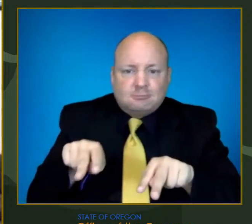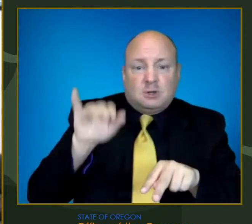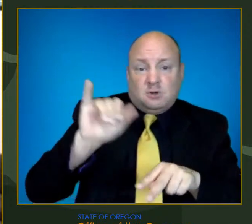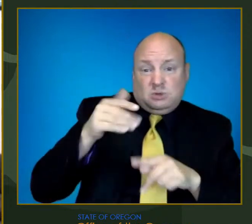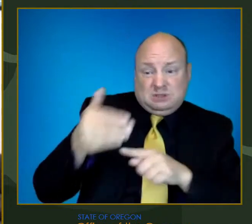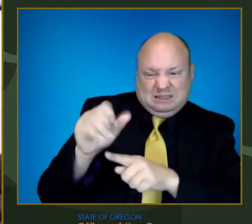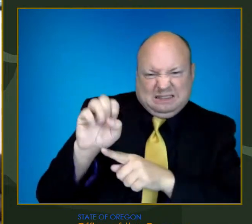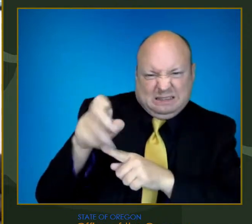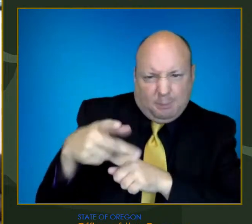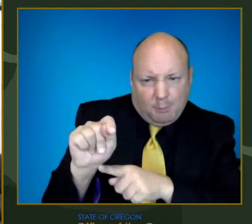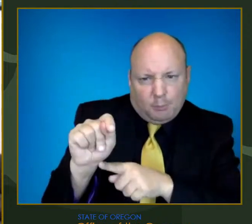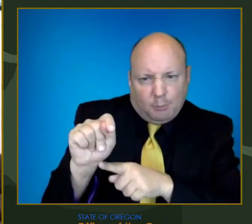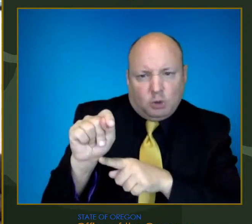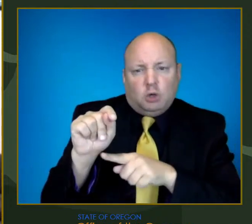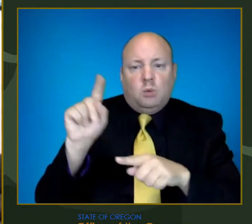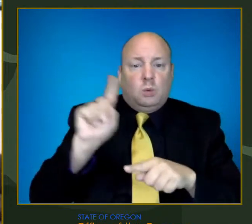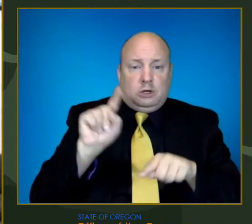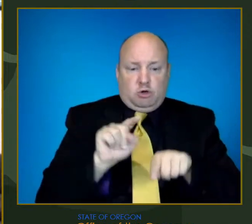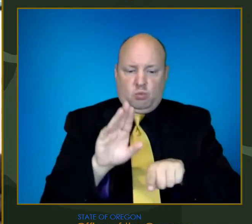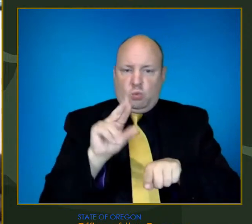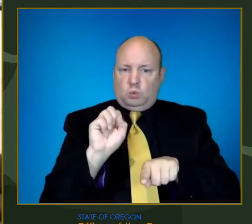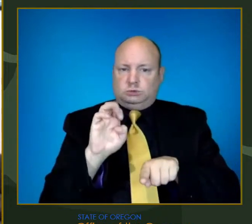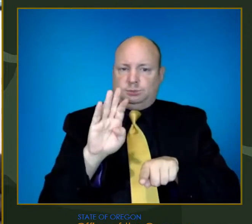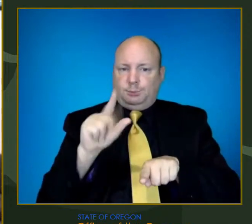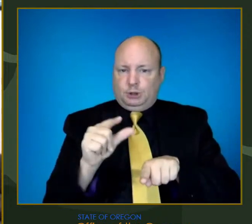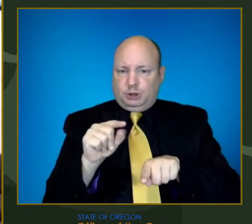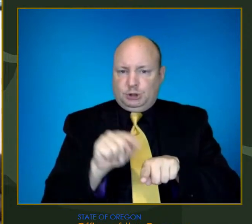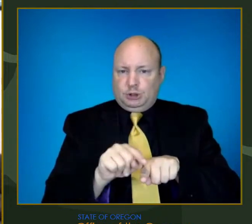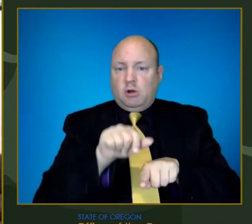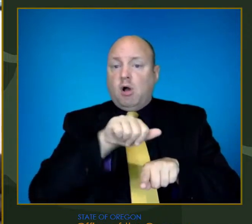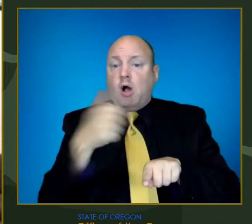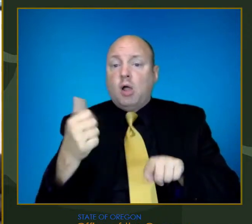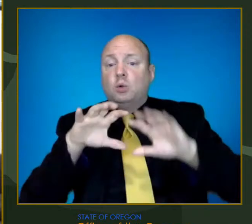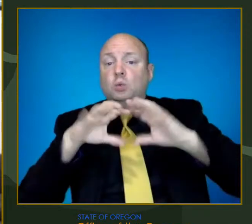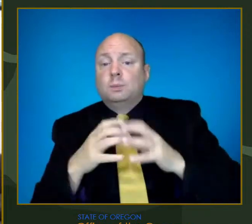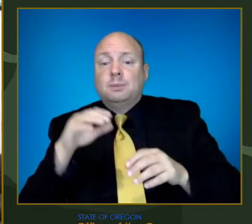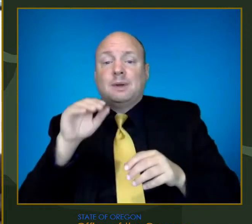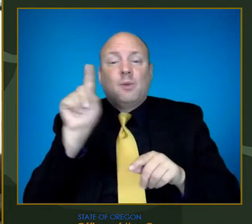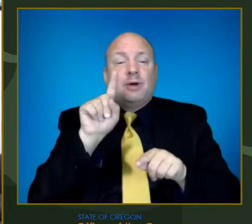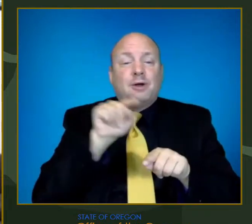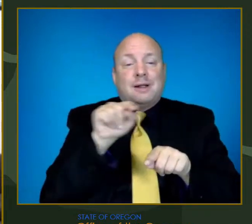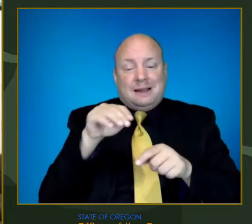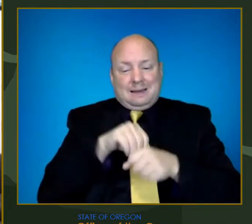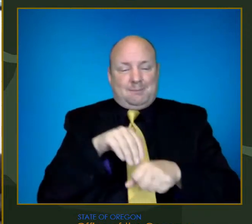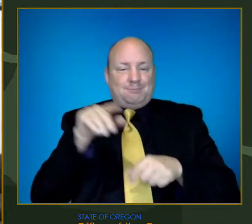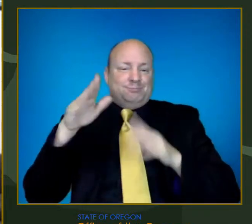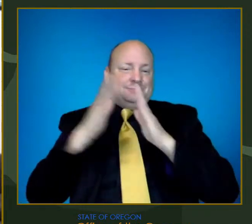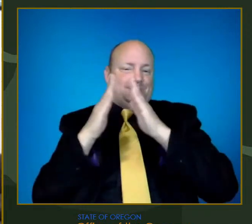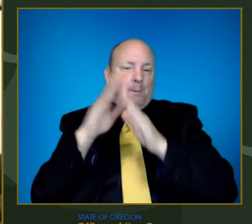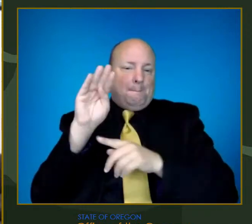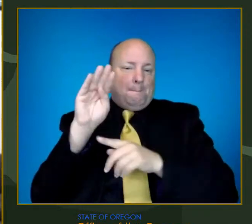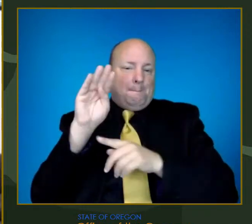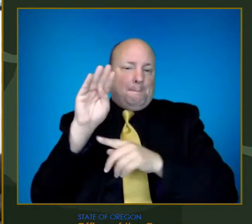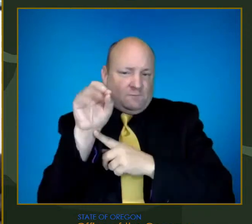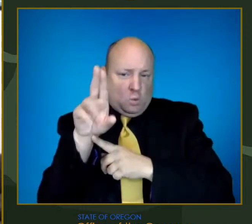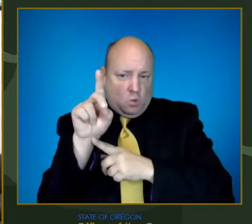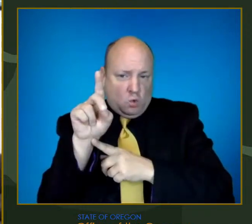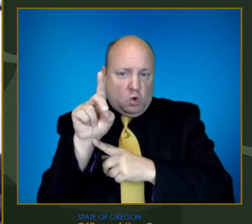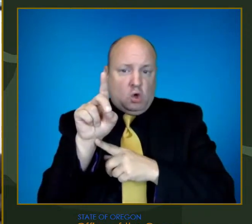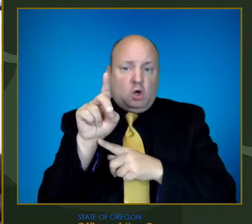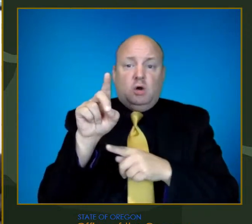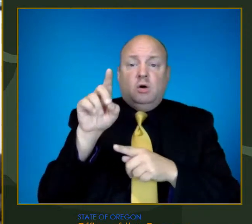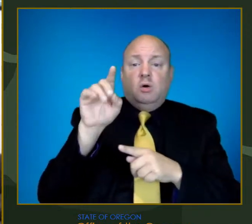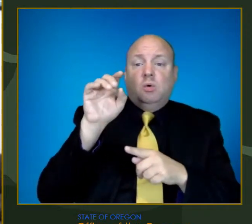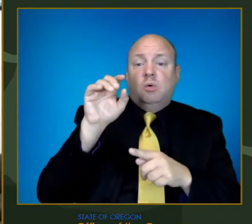The second will start September 9th in Medford. And we're working with licensing boards to set emergency rules that